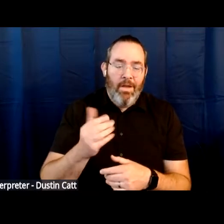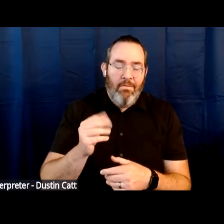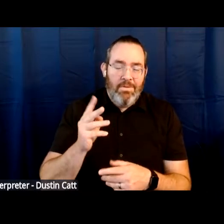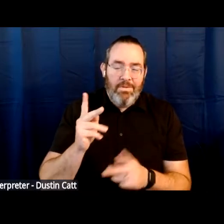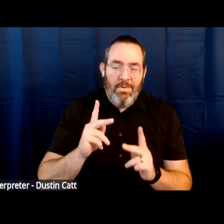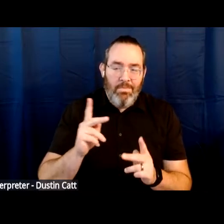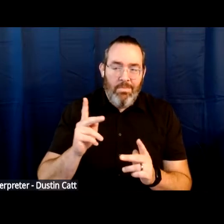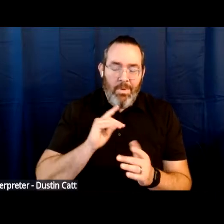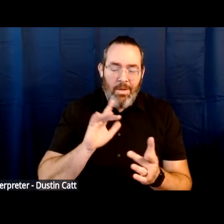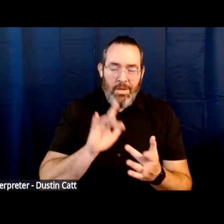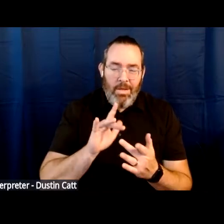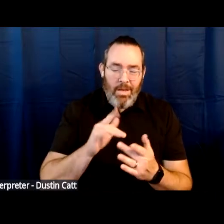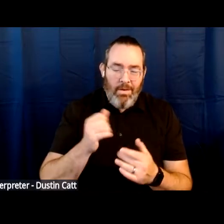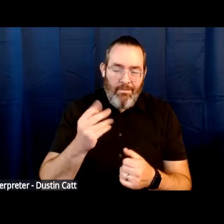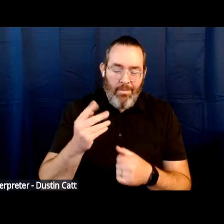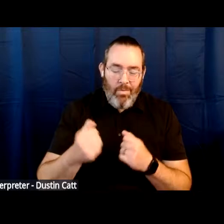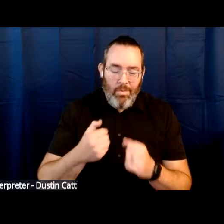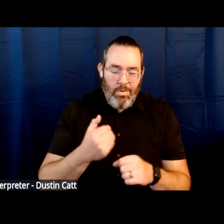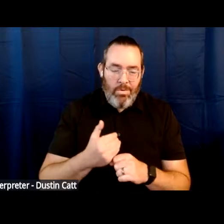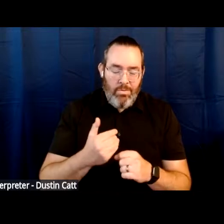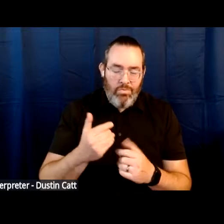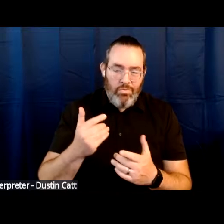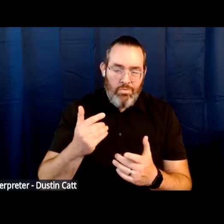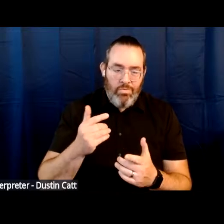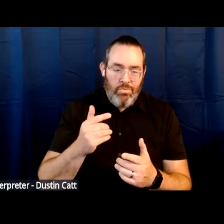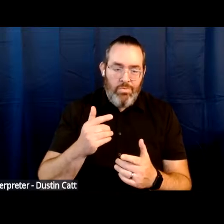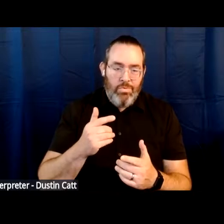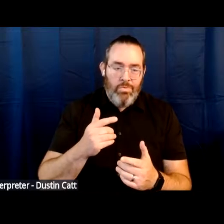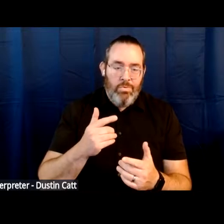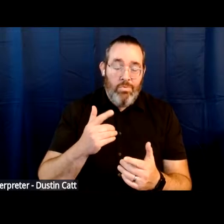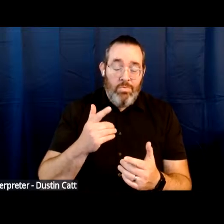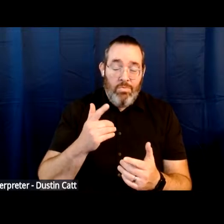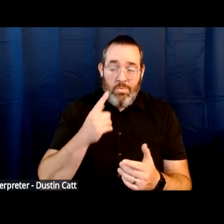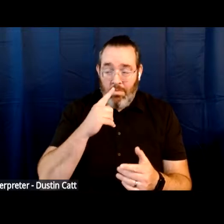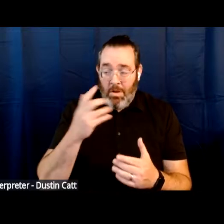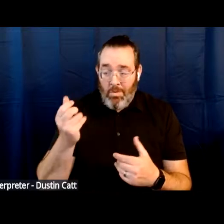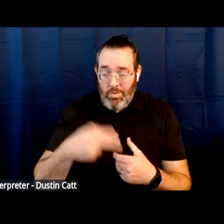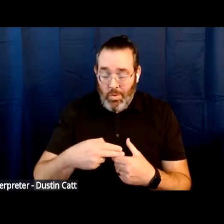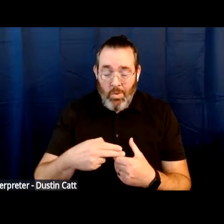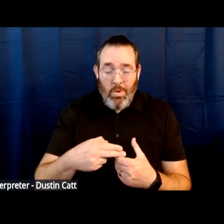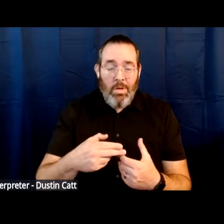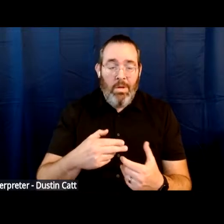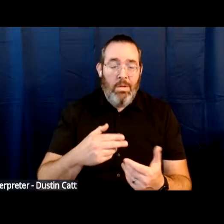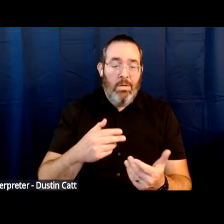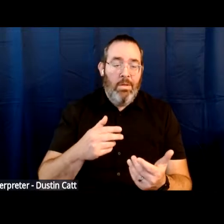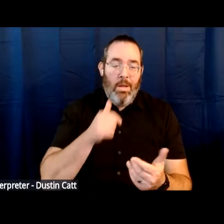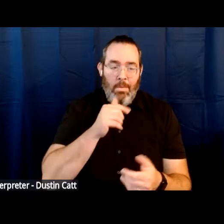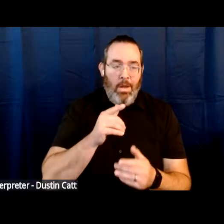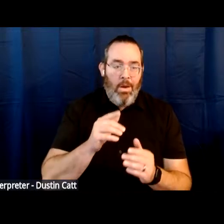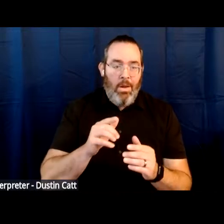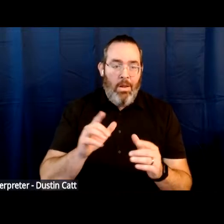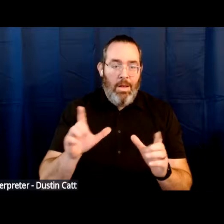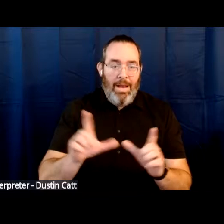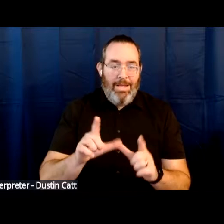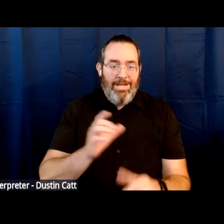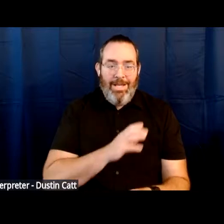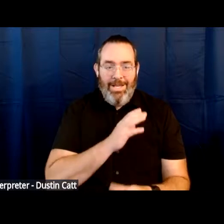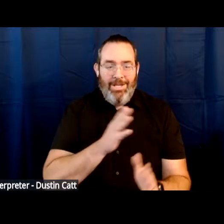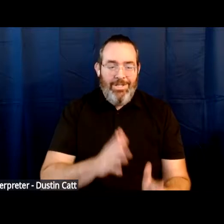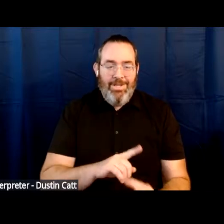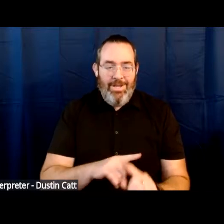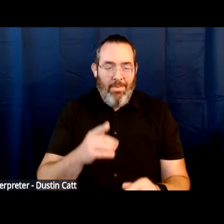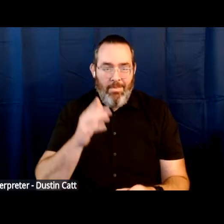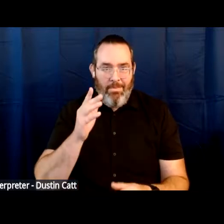joining this thing that I would run. And I'm not a licensed clinician, but my parents are both social workers. So I had some sense of how